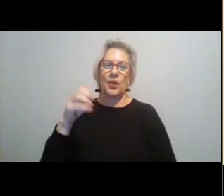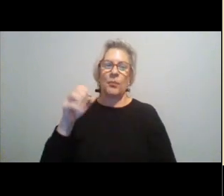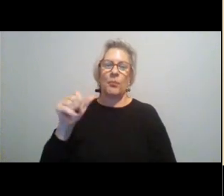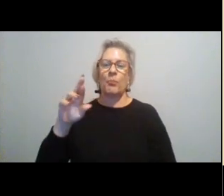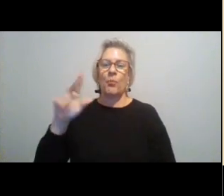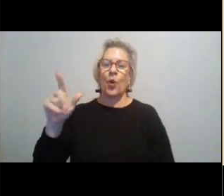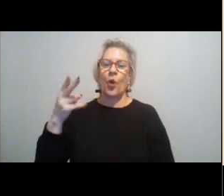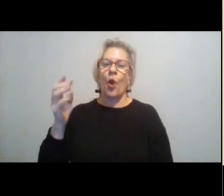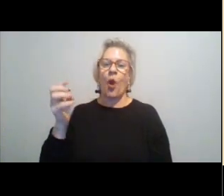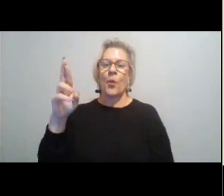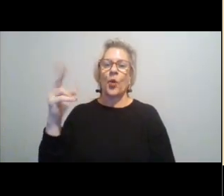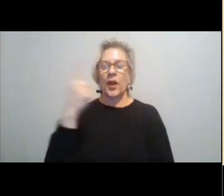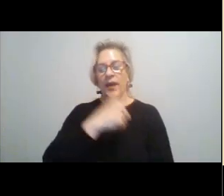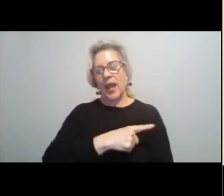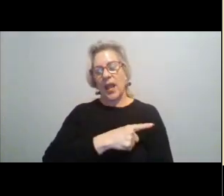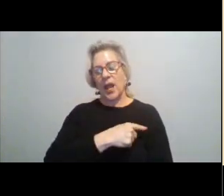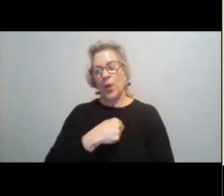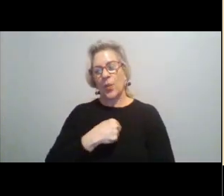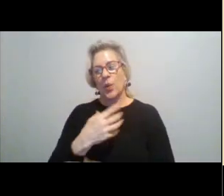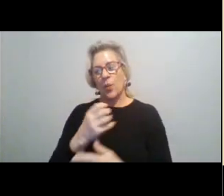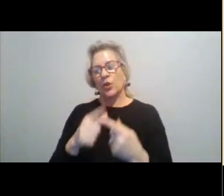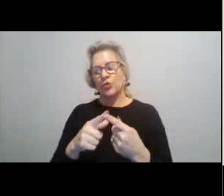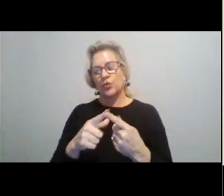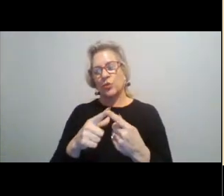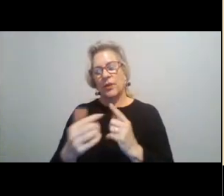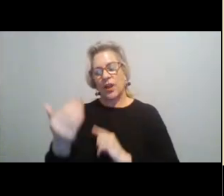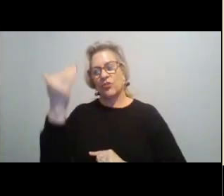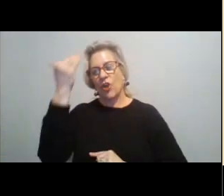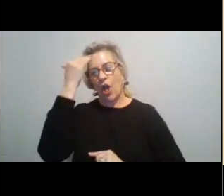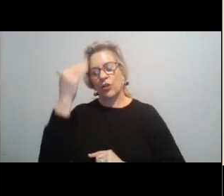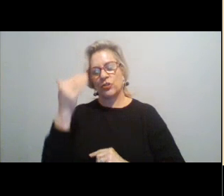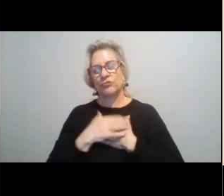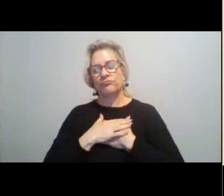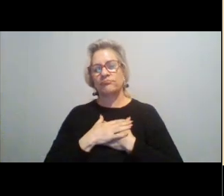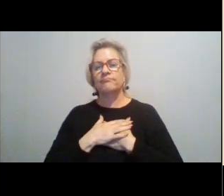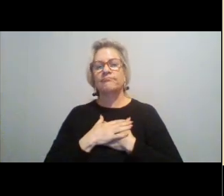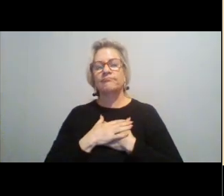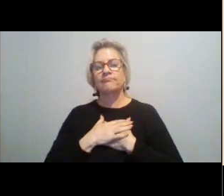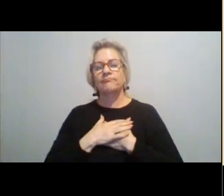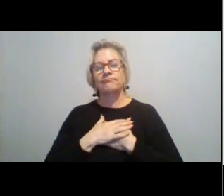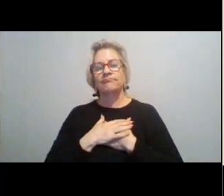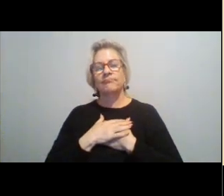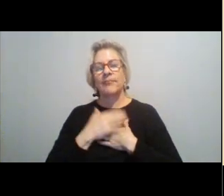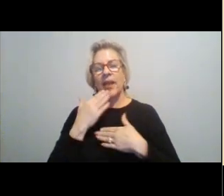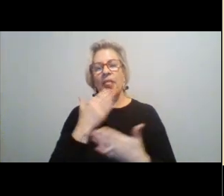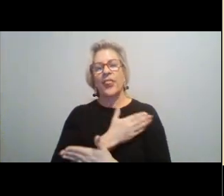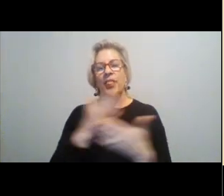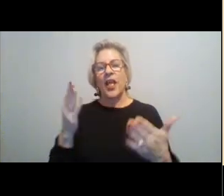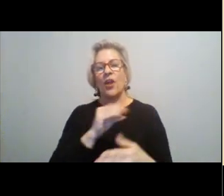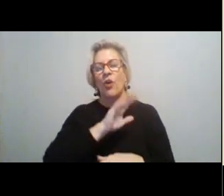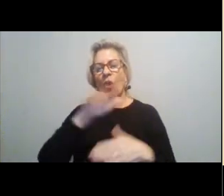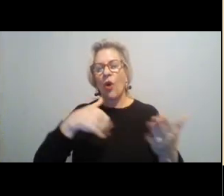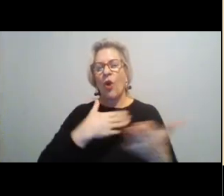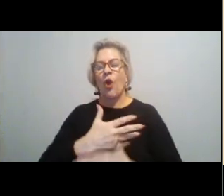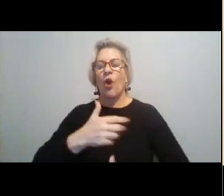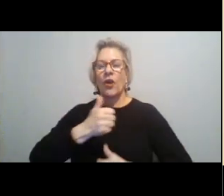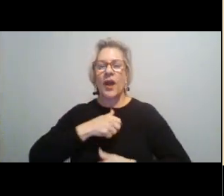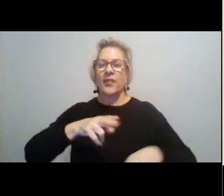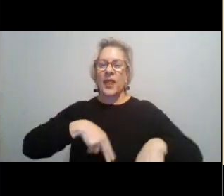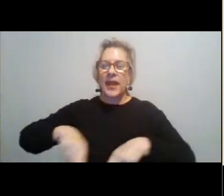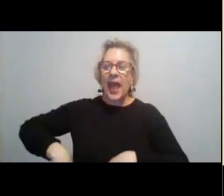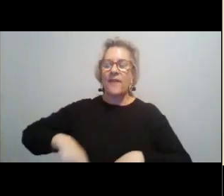Harbor Day, we did want to acknowledge and thank the armed services, the civilians that